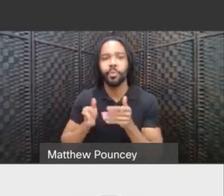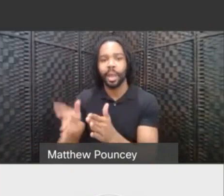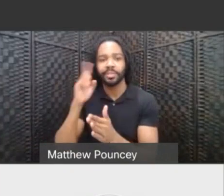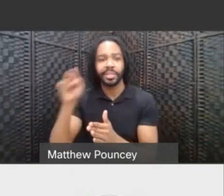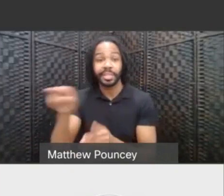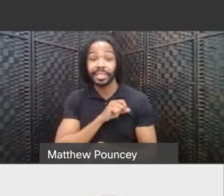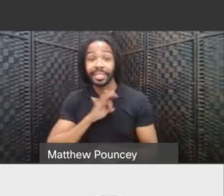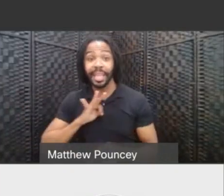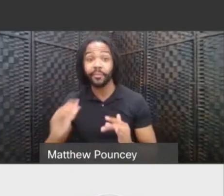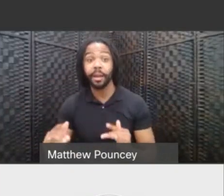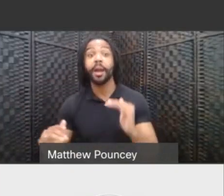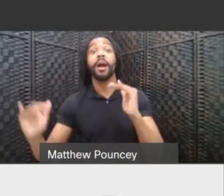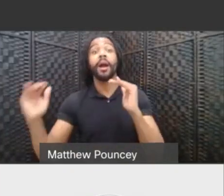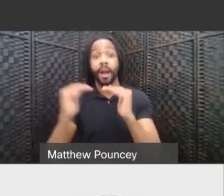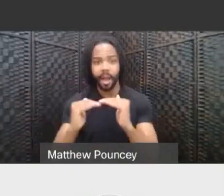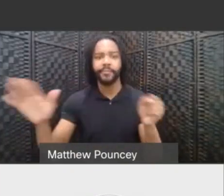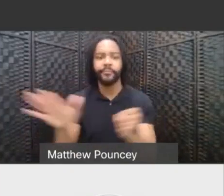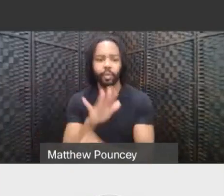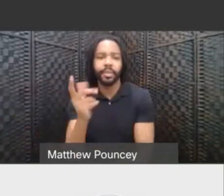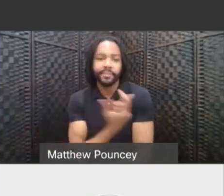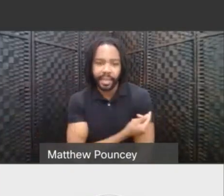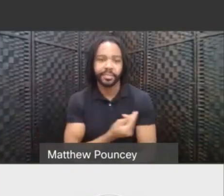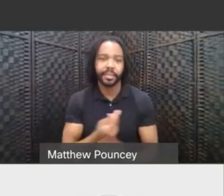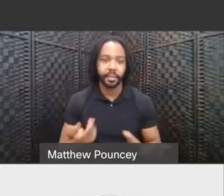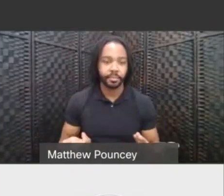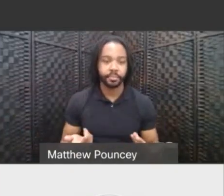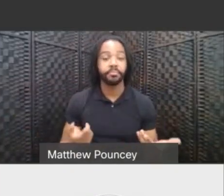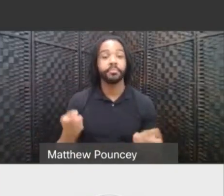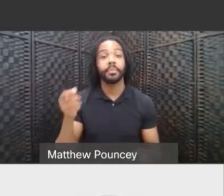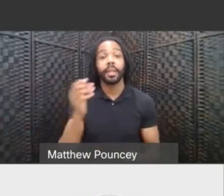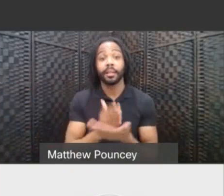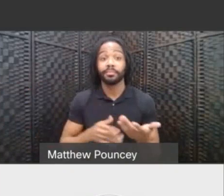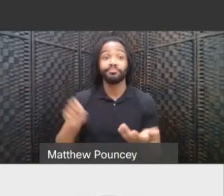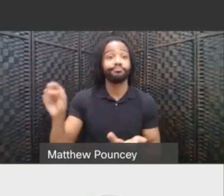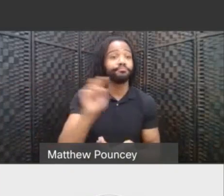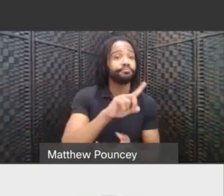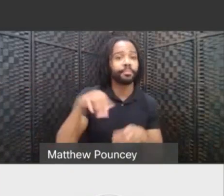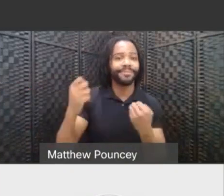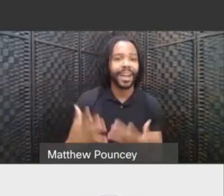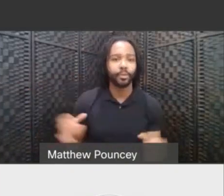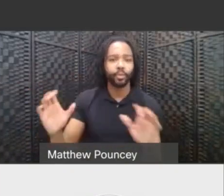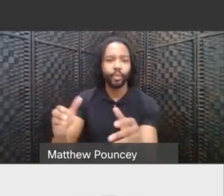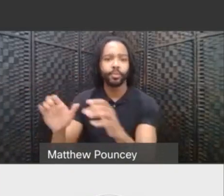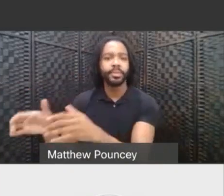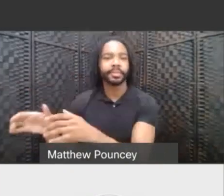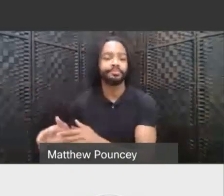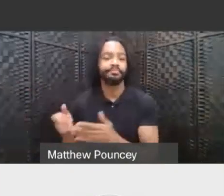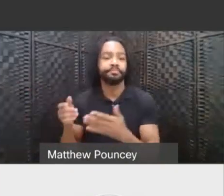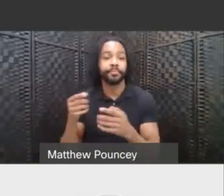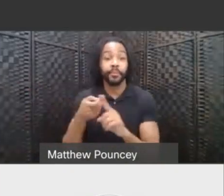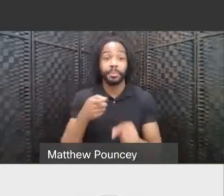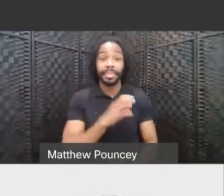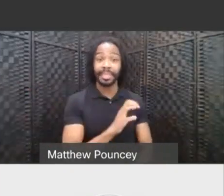up to a level that they are fully vaccinated. Like some of the provider groups that the